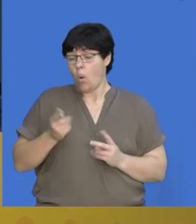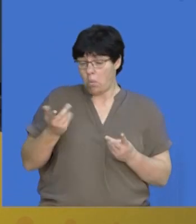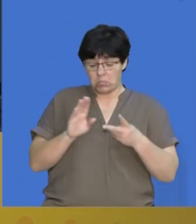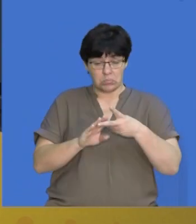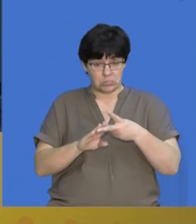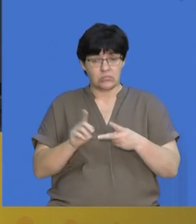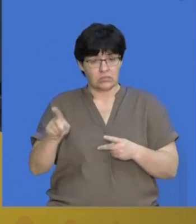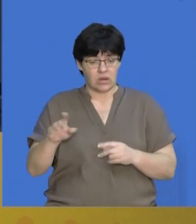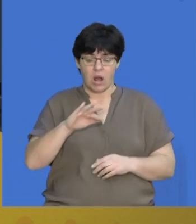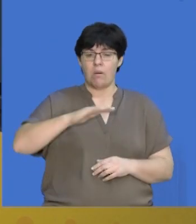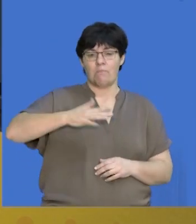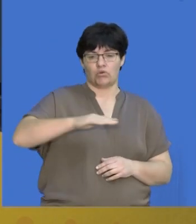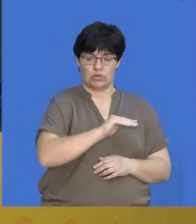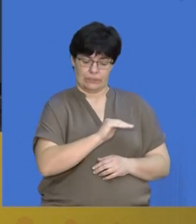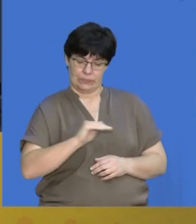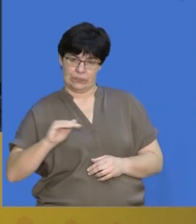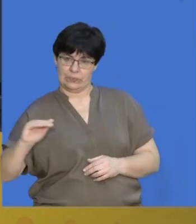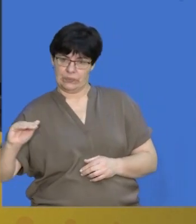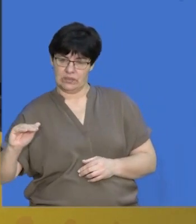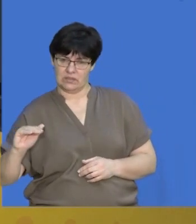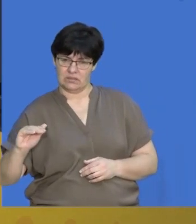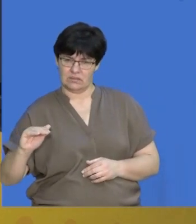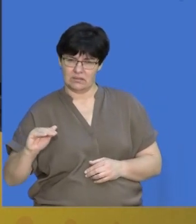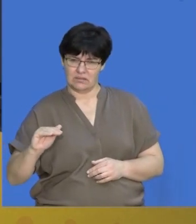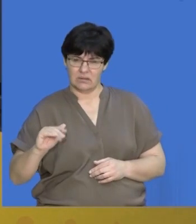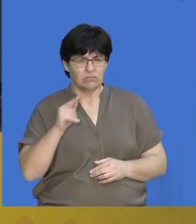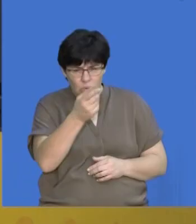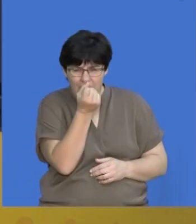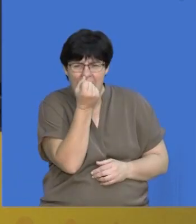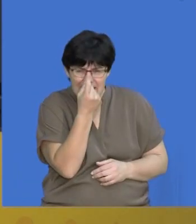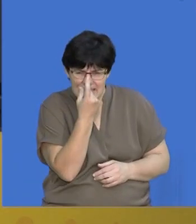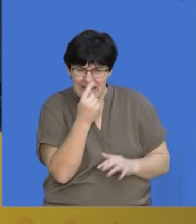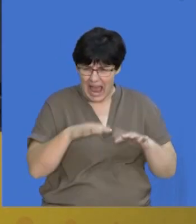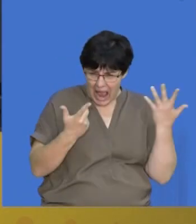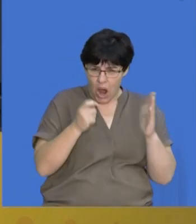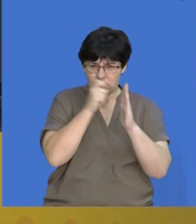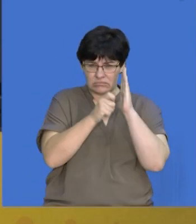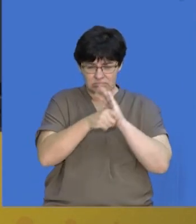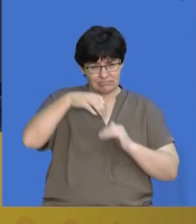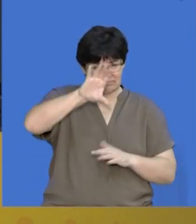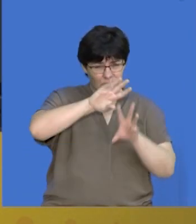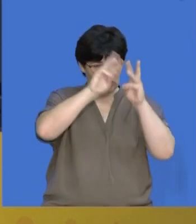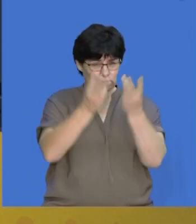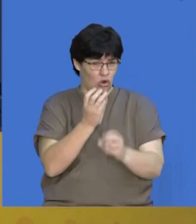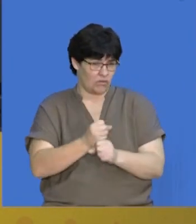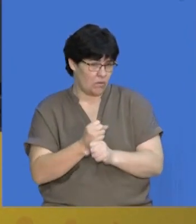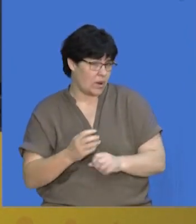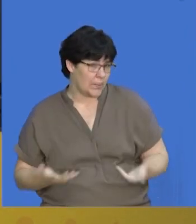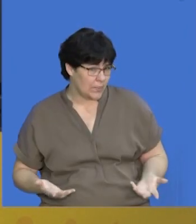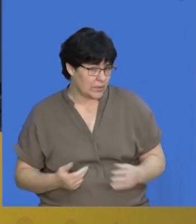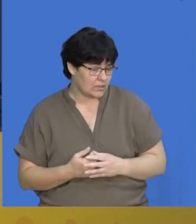case, remaining moderate? Are we understanding how paragraph writing in geography works? It's